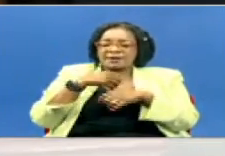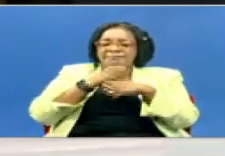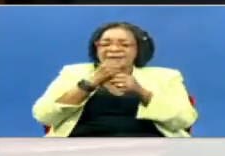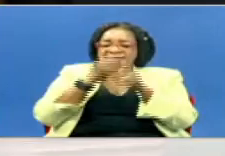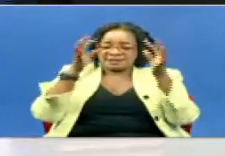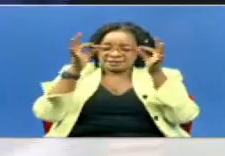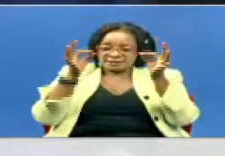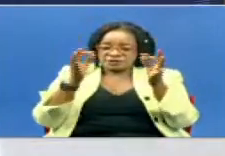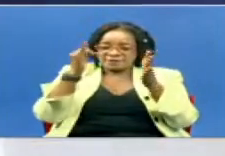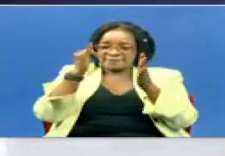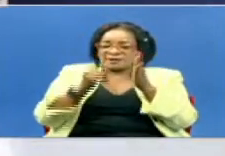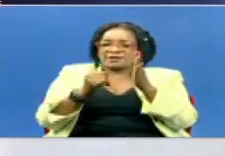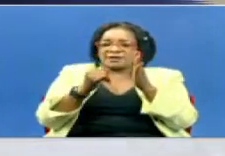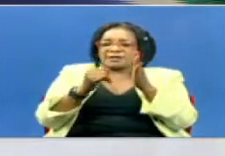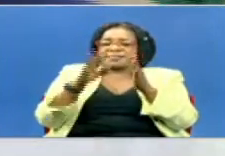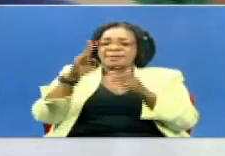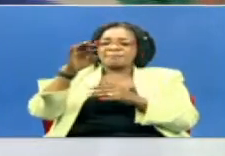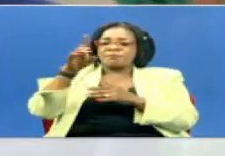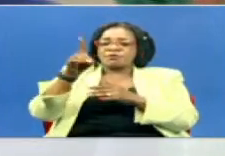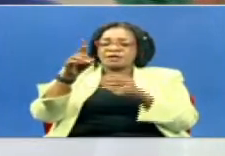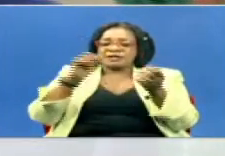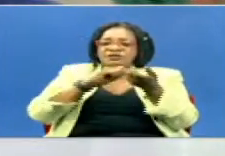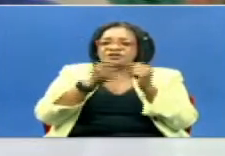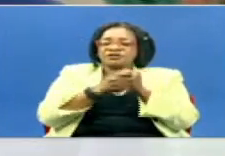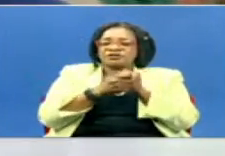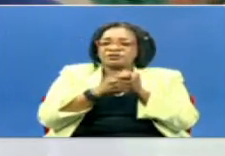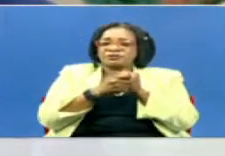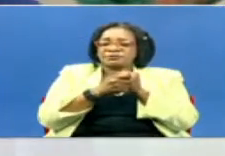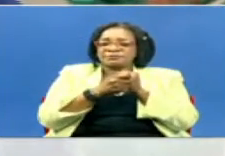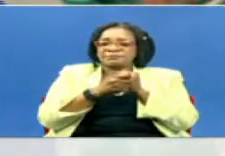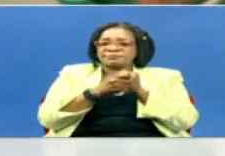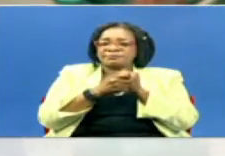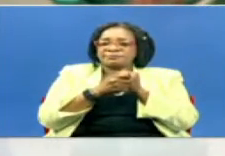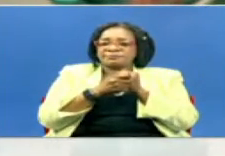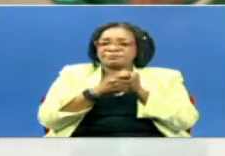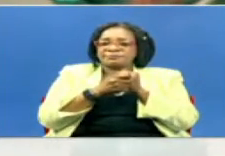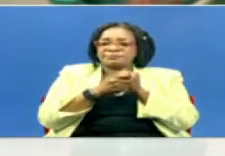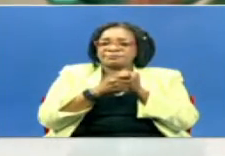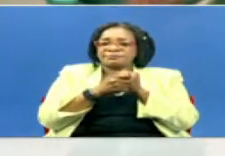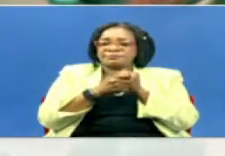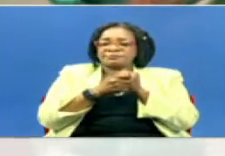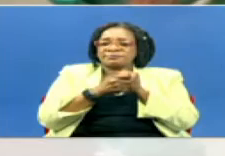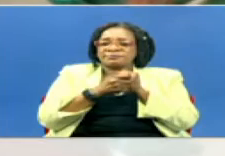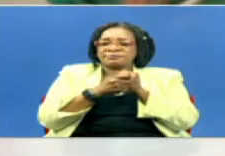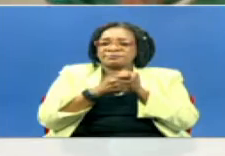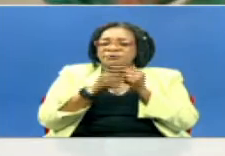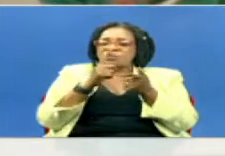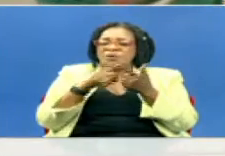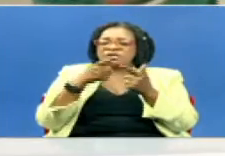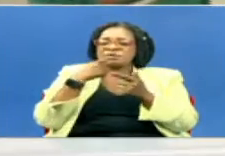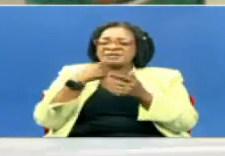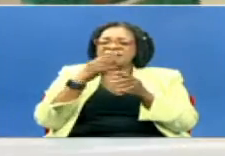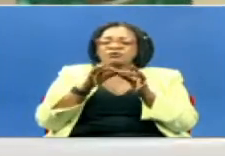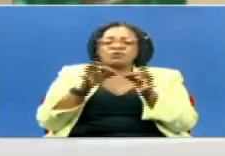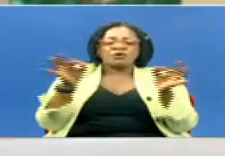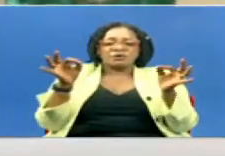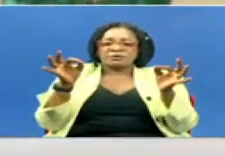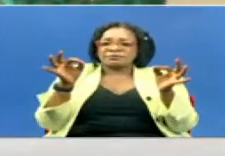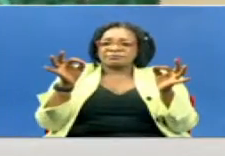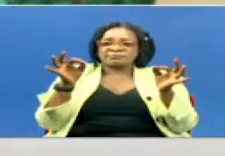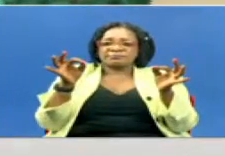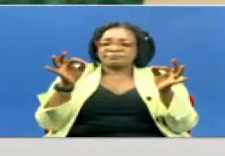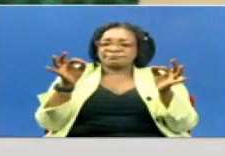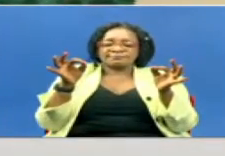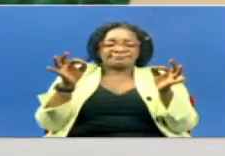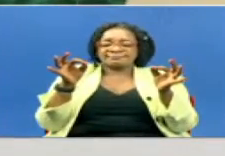finally, the mood changed. Therefore, what you're calling taking too long was